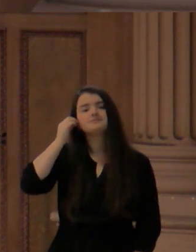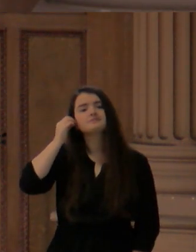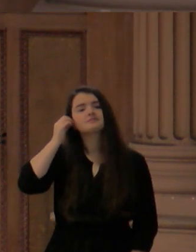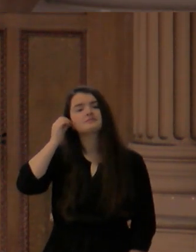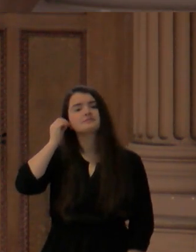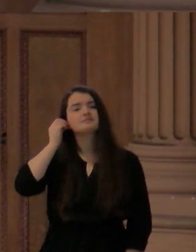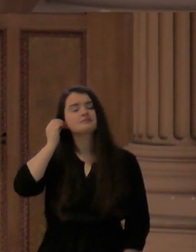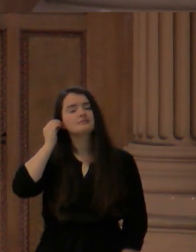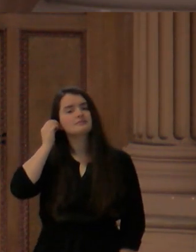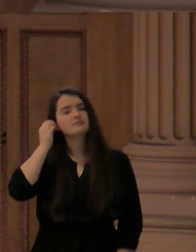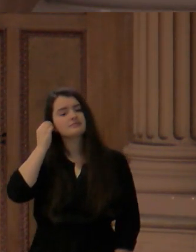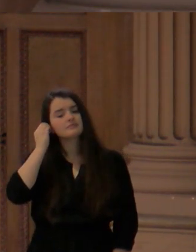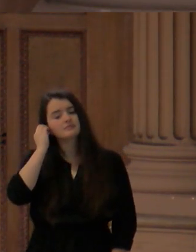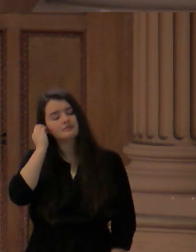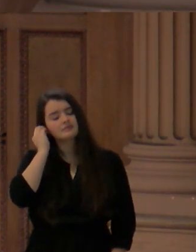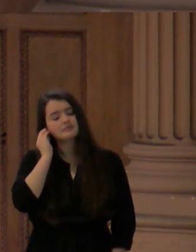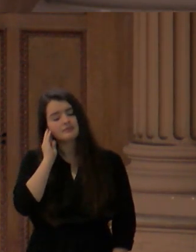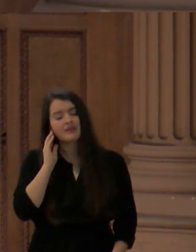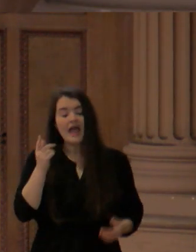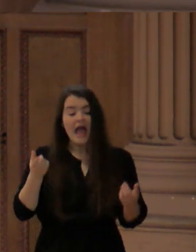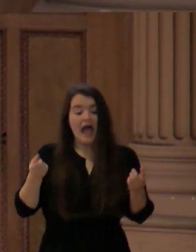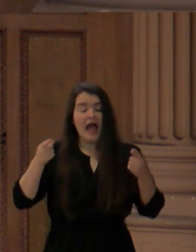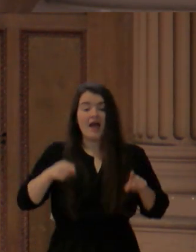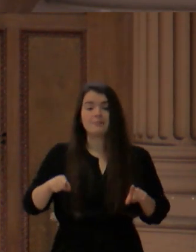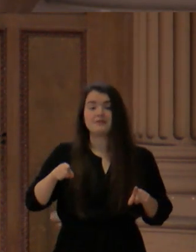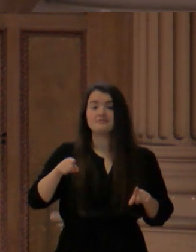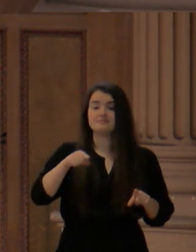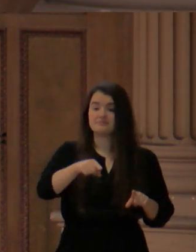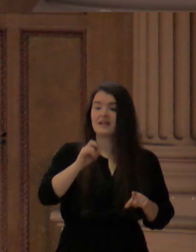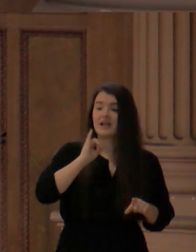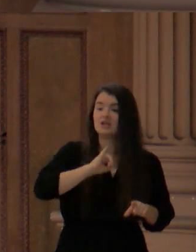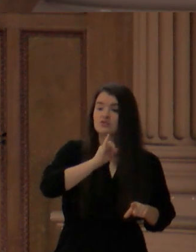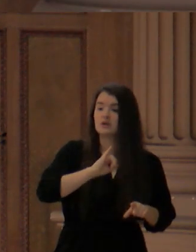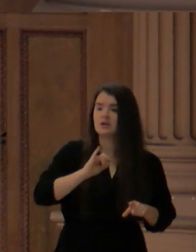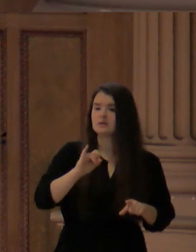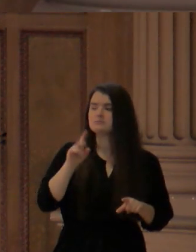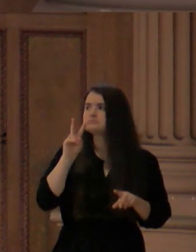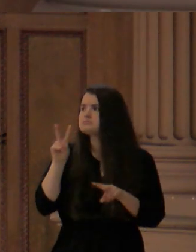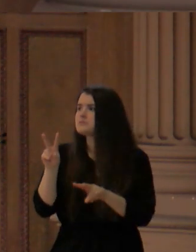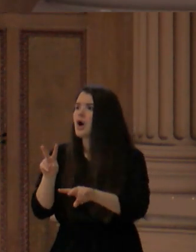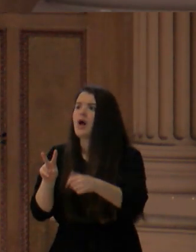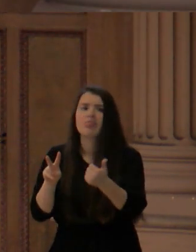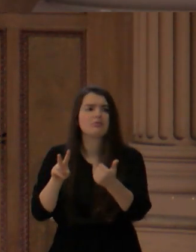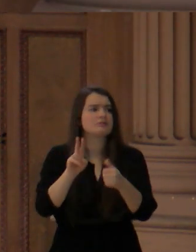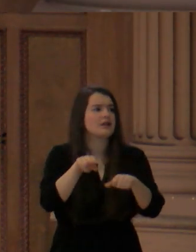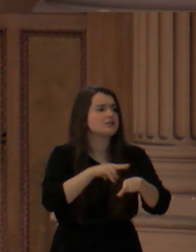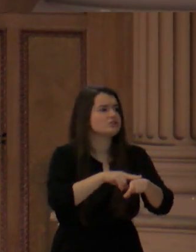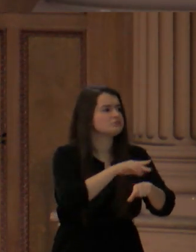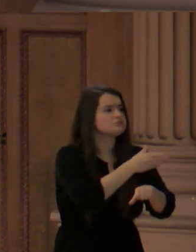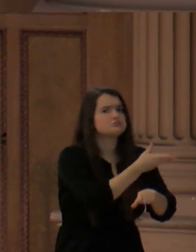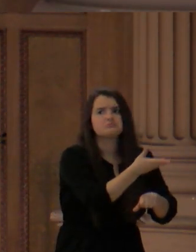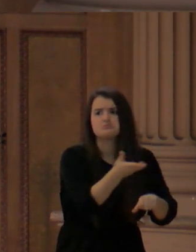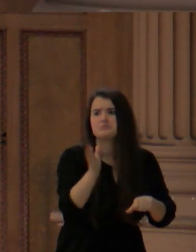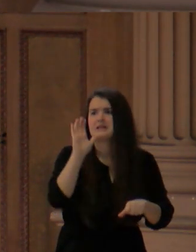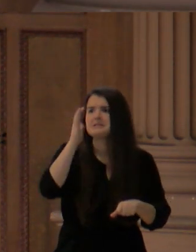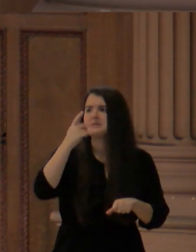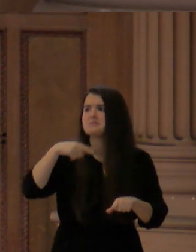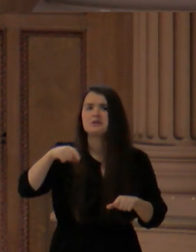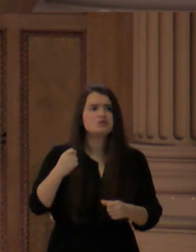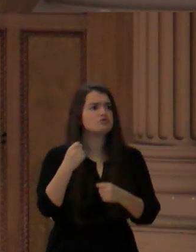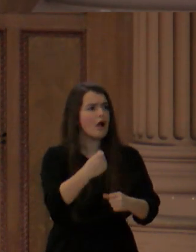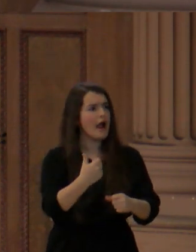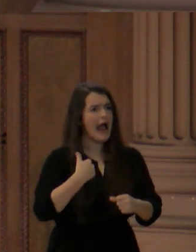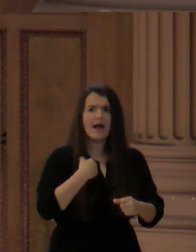nations around them, and they saw these nations with kings. These nations seemed to be strong. It seemed like their kings unified them.